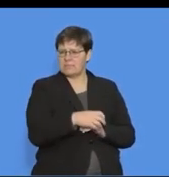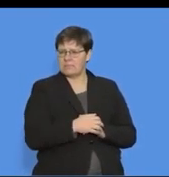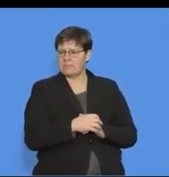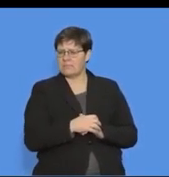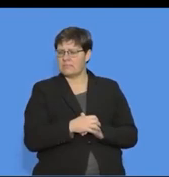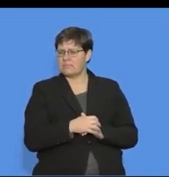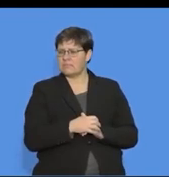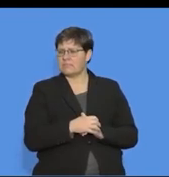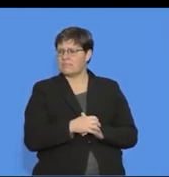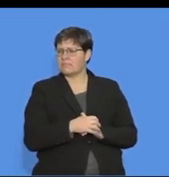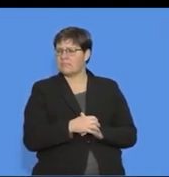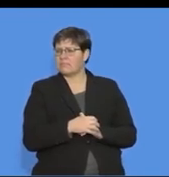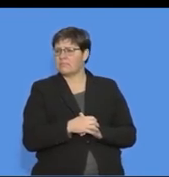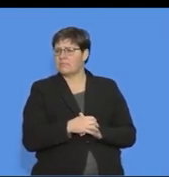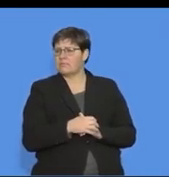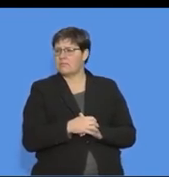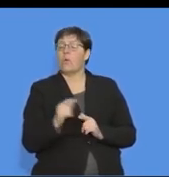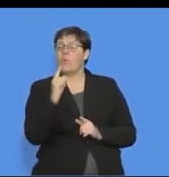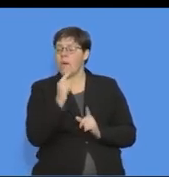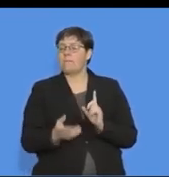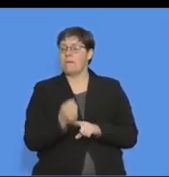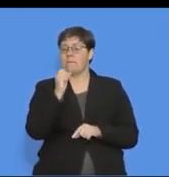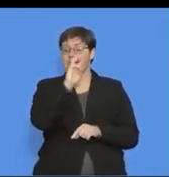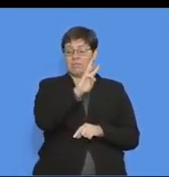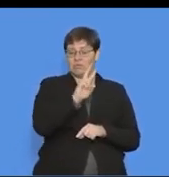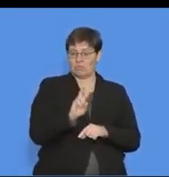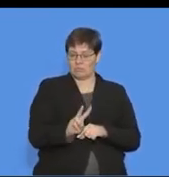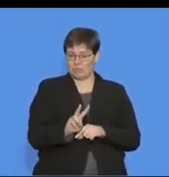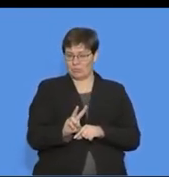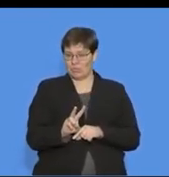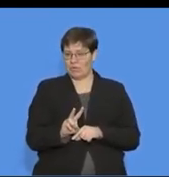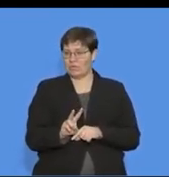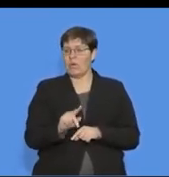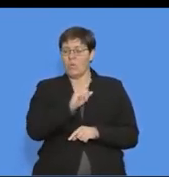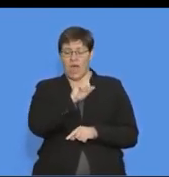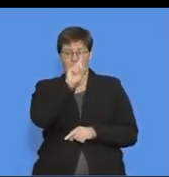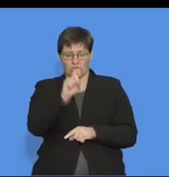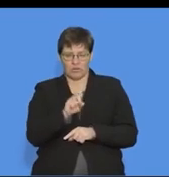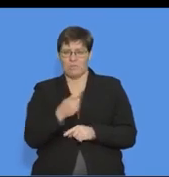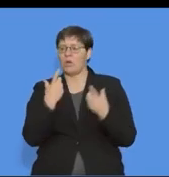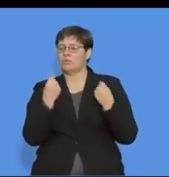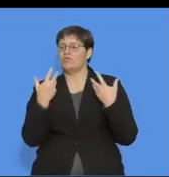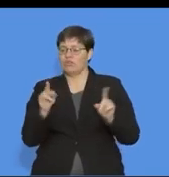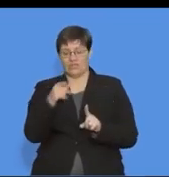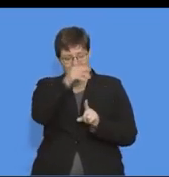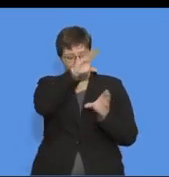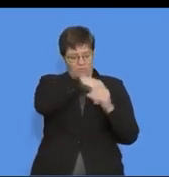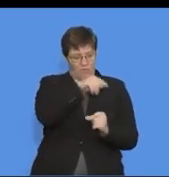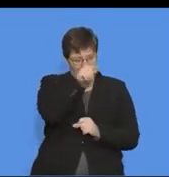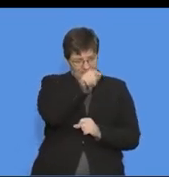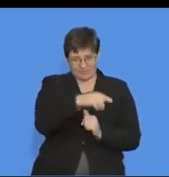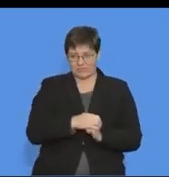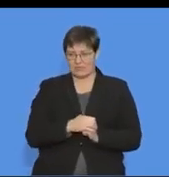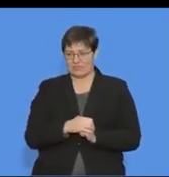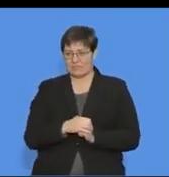I actually did take it out. So you actually would find W2. That's actually a question, but I did it as part of the working out. That's